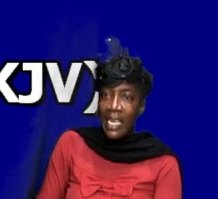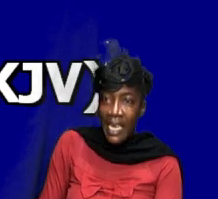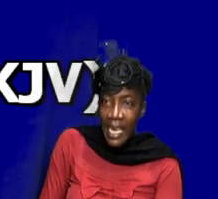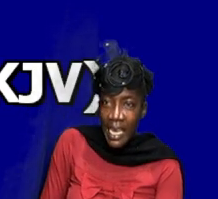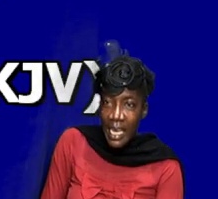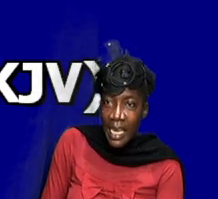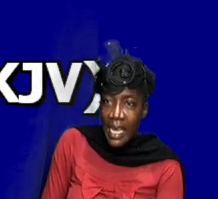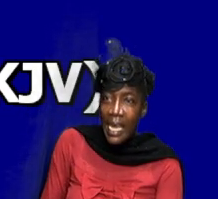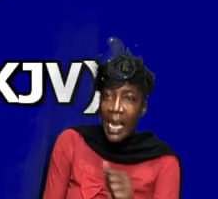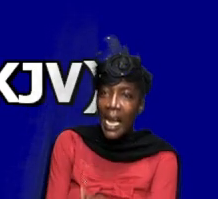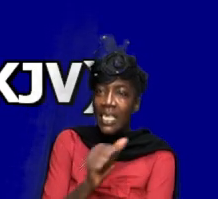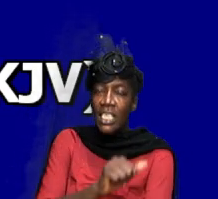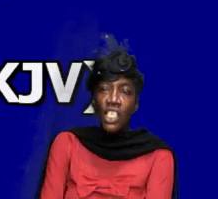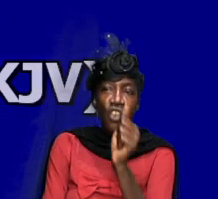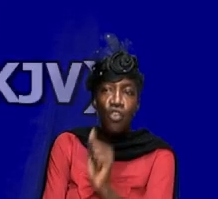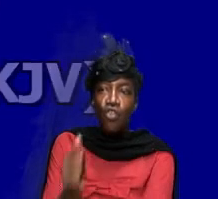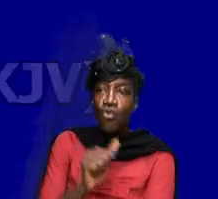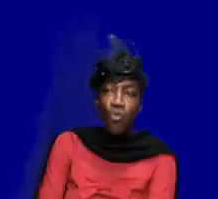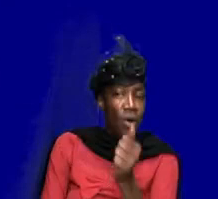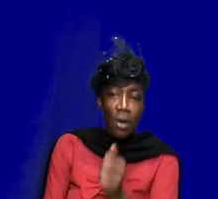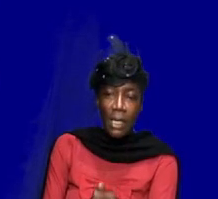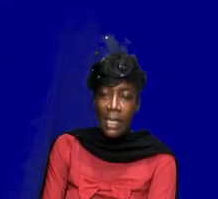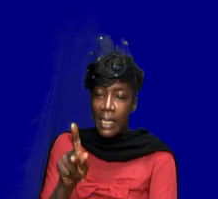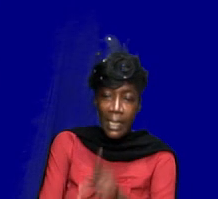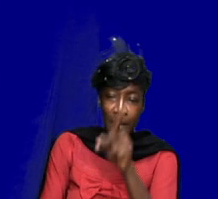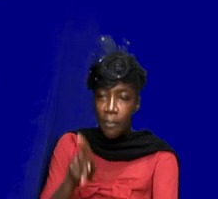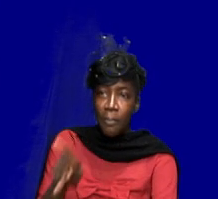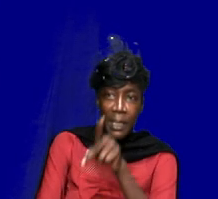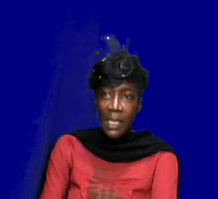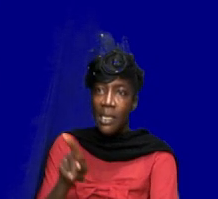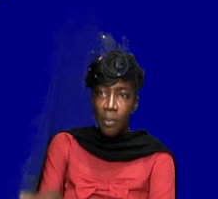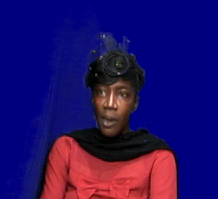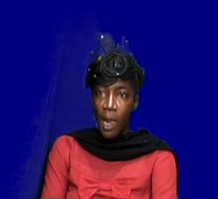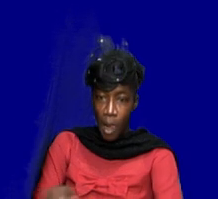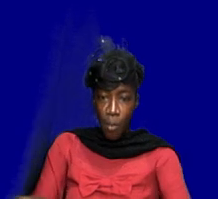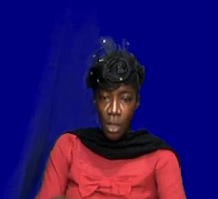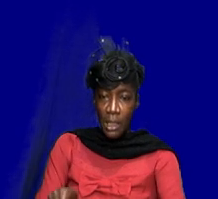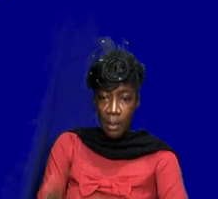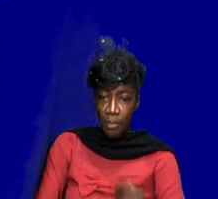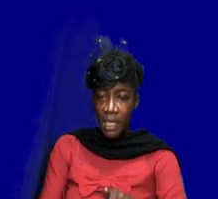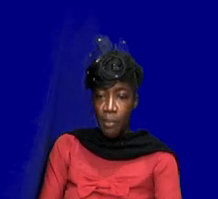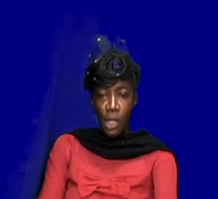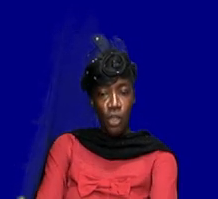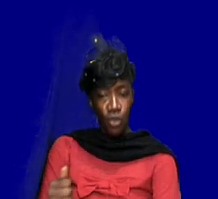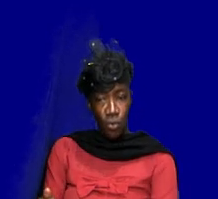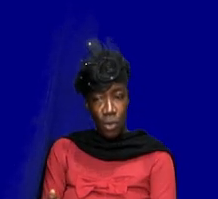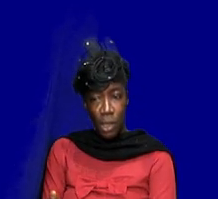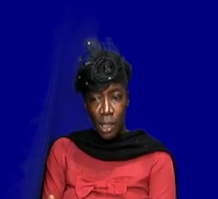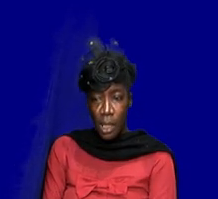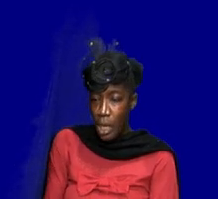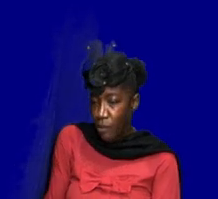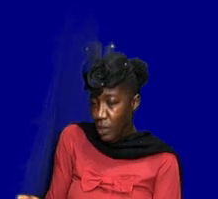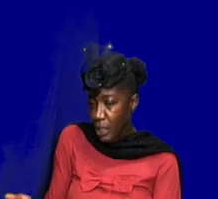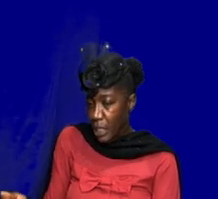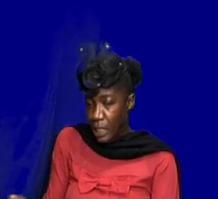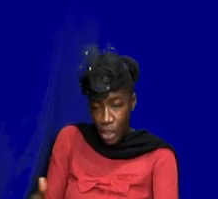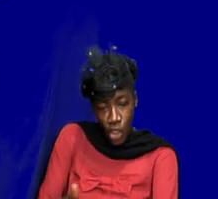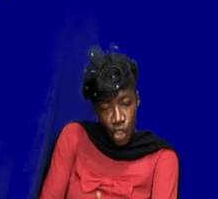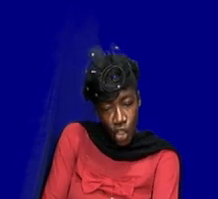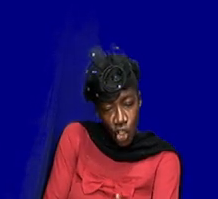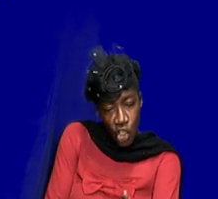utterly destroyed the Amalekites. But the people took of the spoil, sheep and